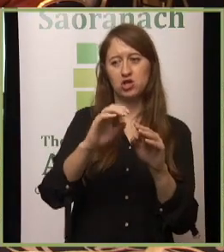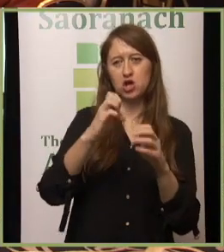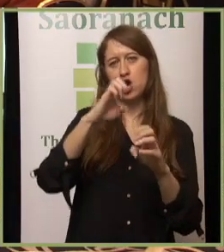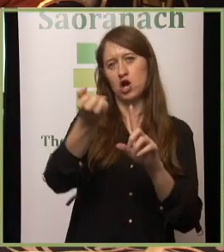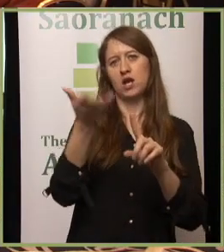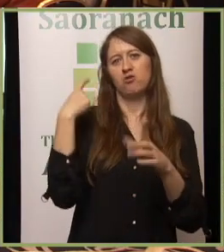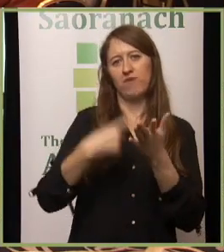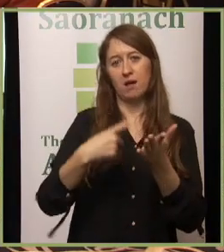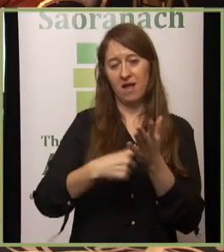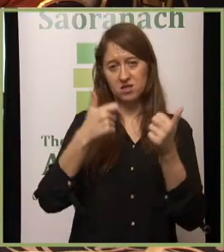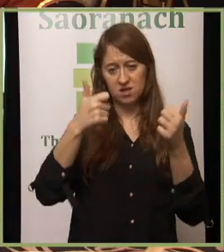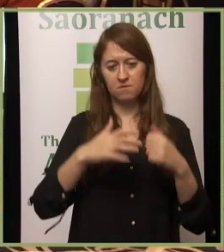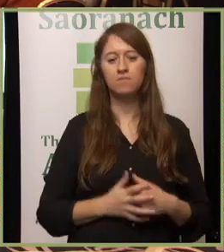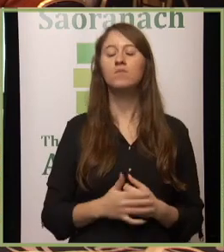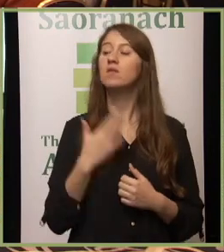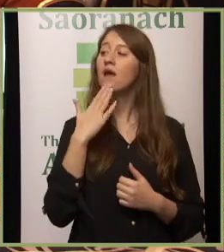2.